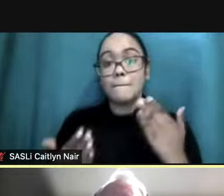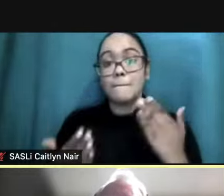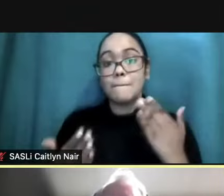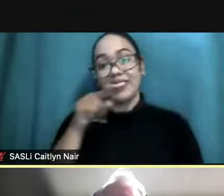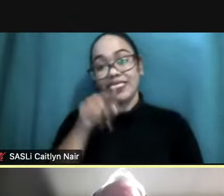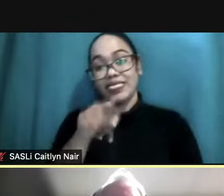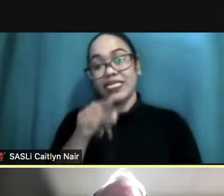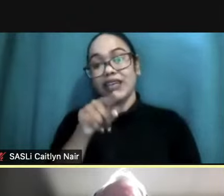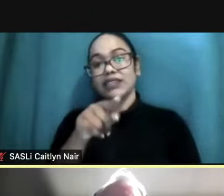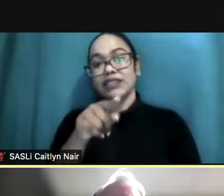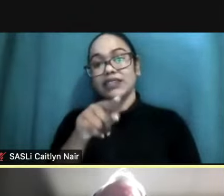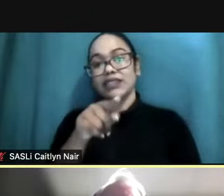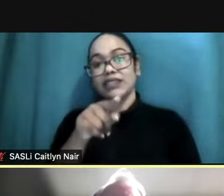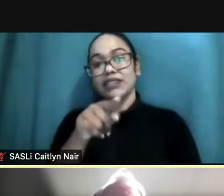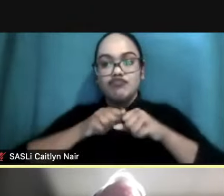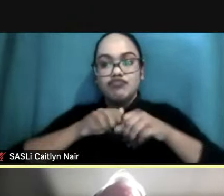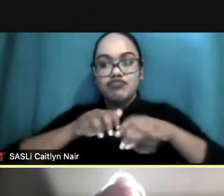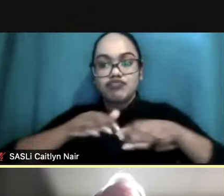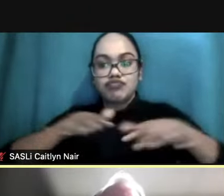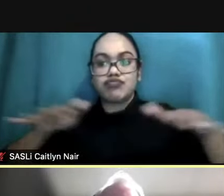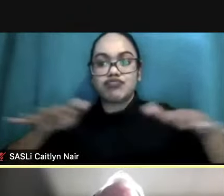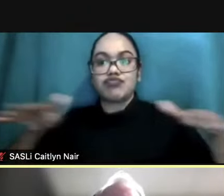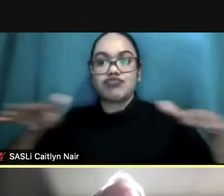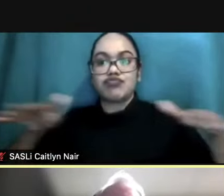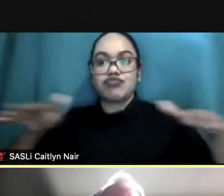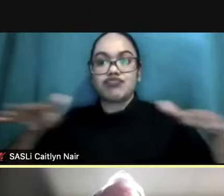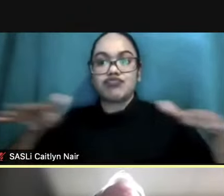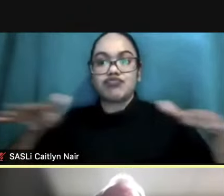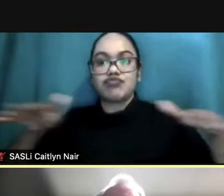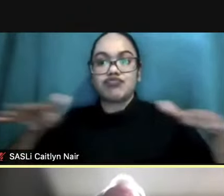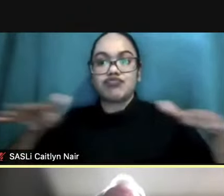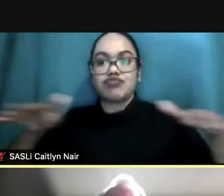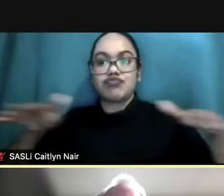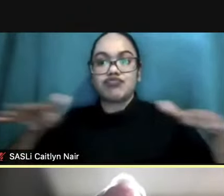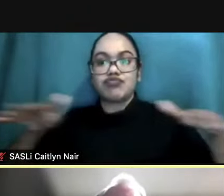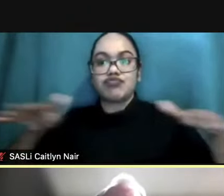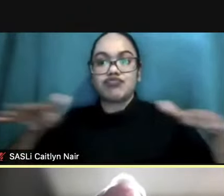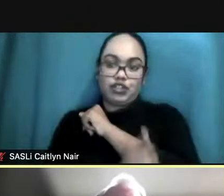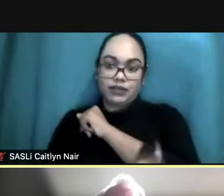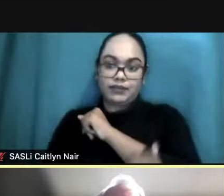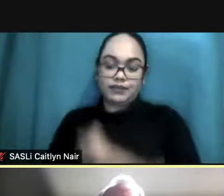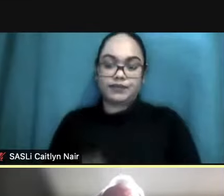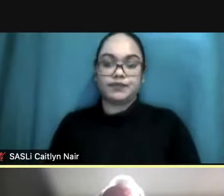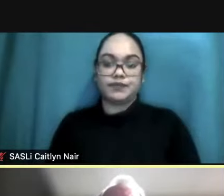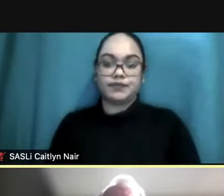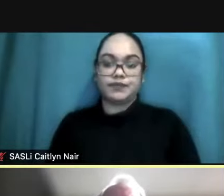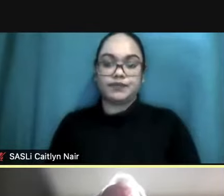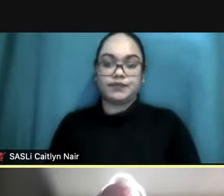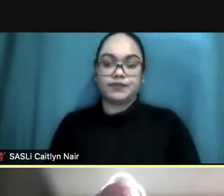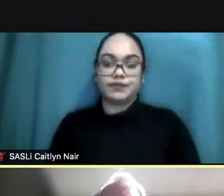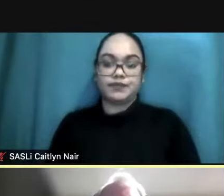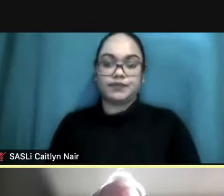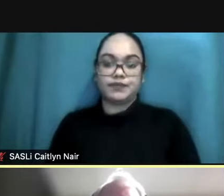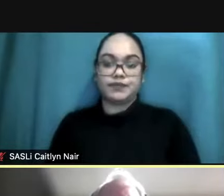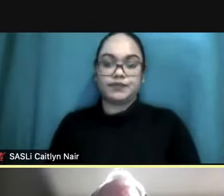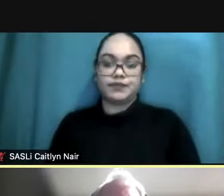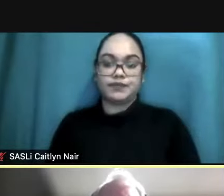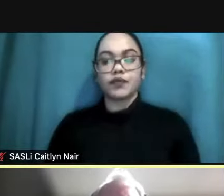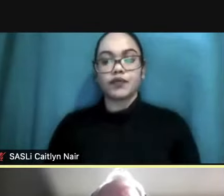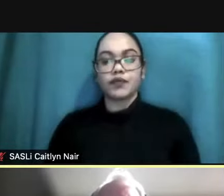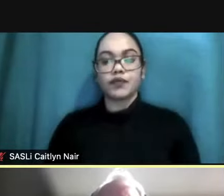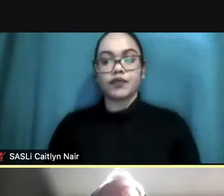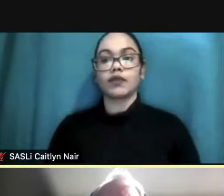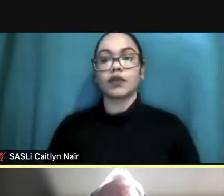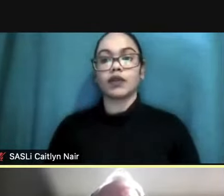quite widely in the country. Next slide. So as you know